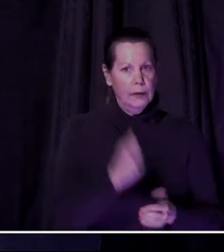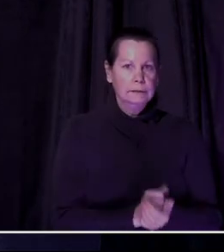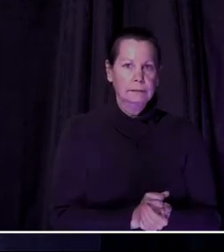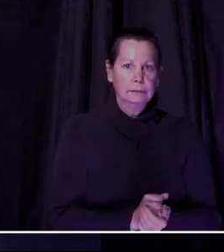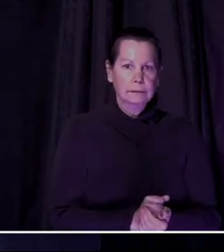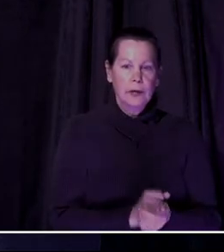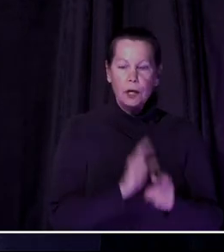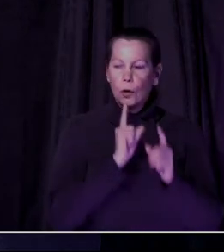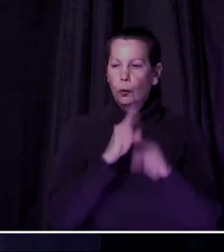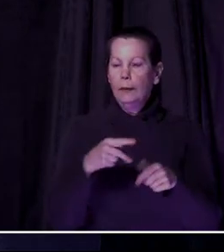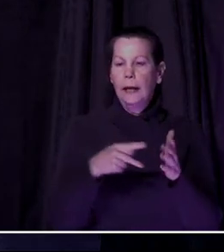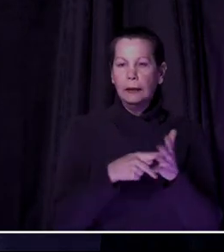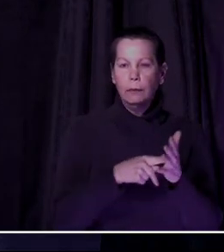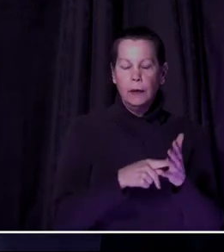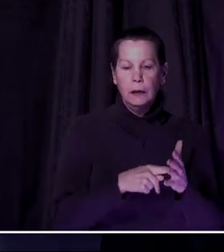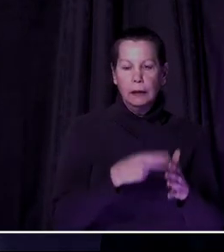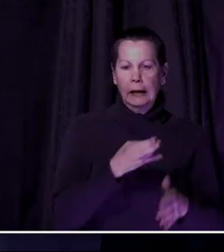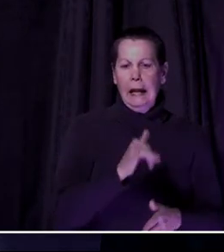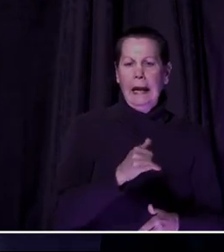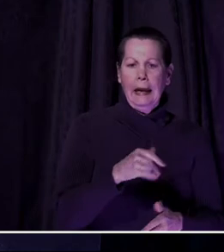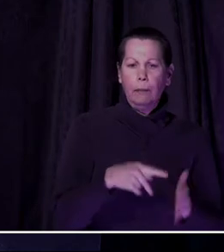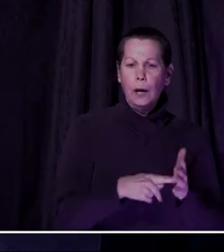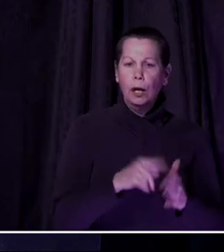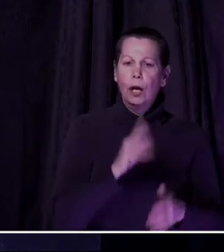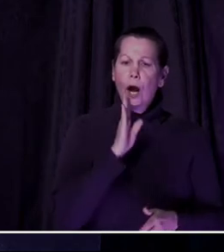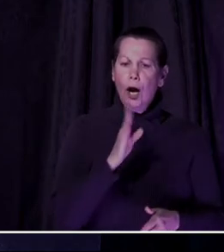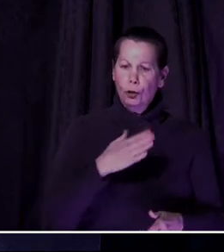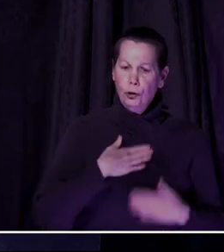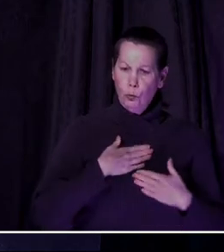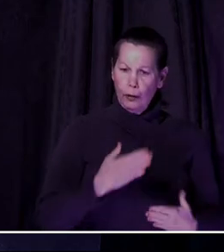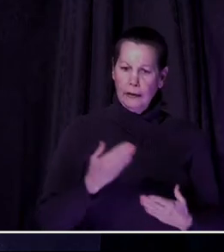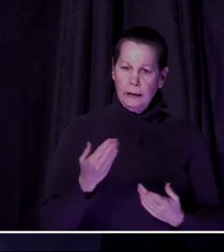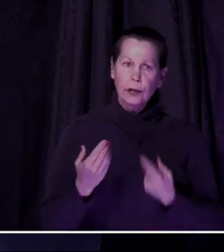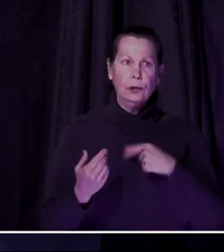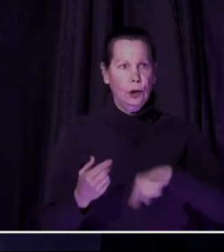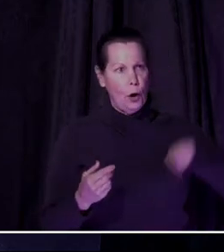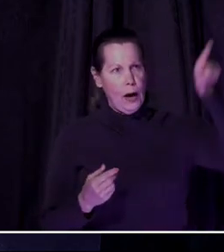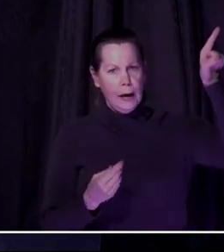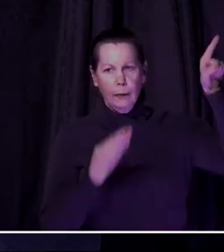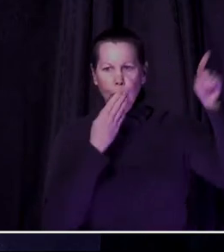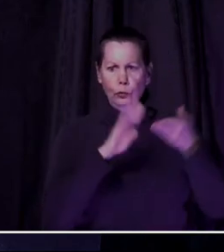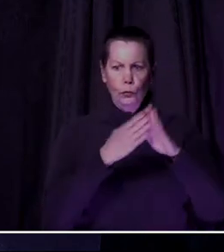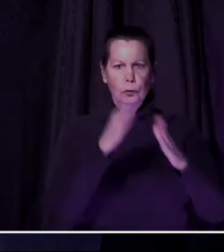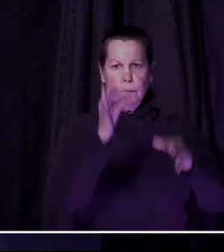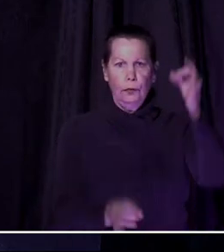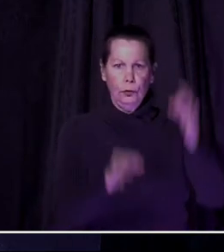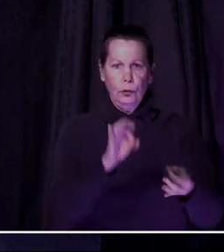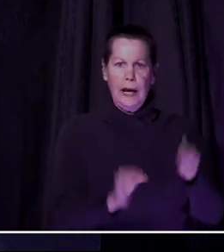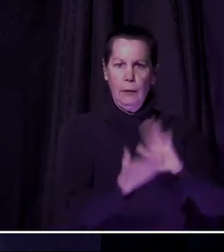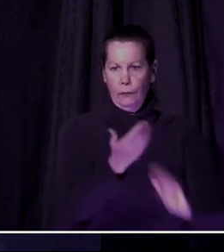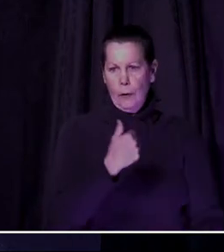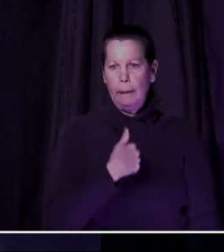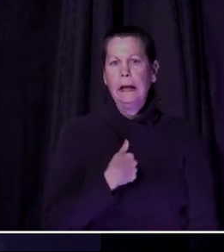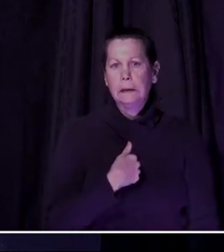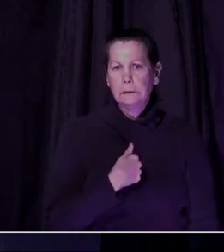replied to Paul, hey, Paul, are you willing to go up to Jerusalem and be tried before me